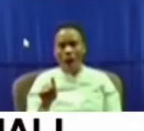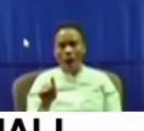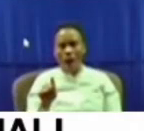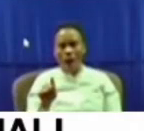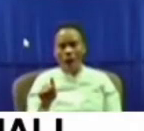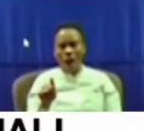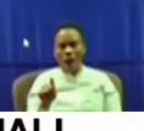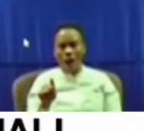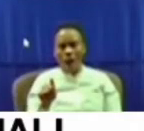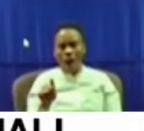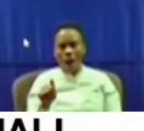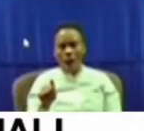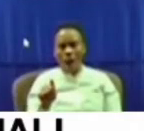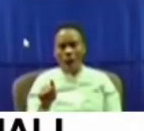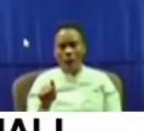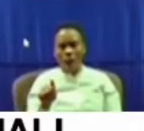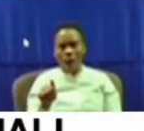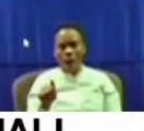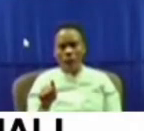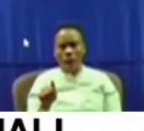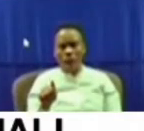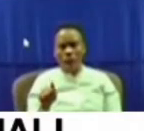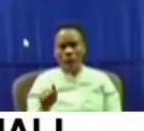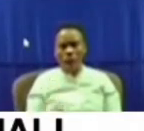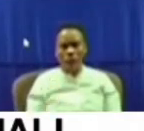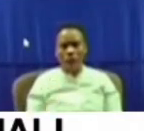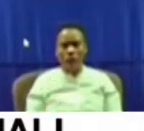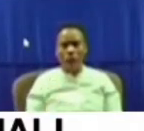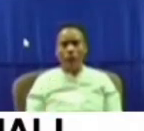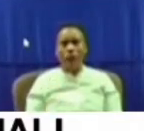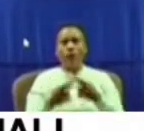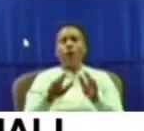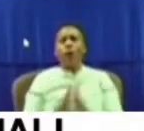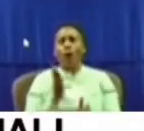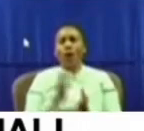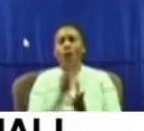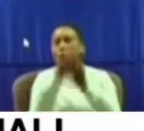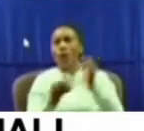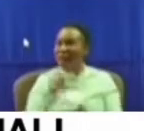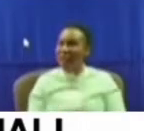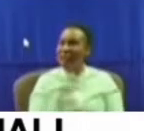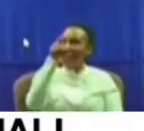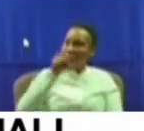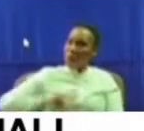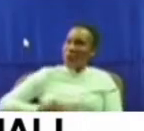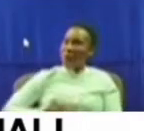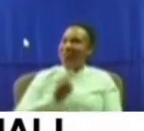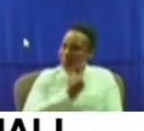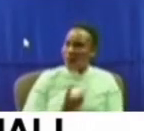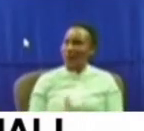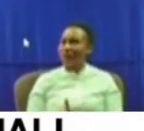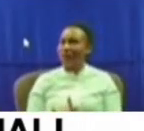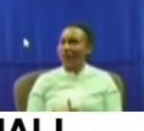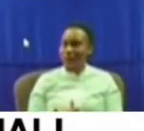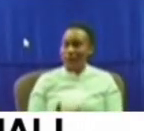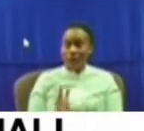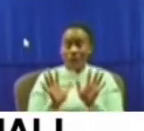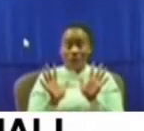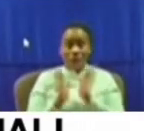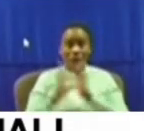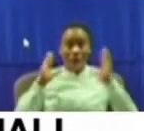njengoba ebhekene namacala awavulelwe owabenga umqondisi wophiko lezobunhloli uArthur Fraser. Amalungu e-EFF